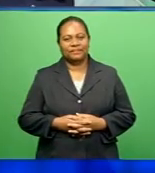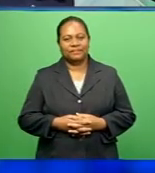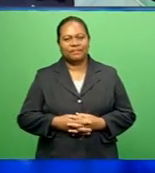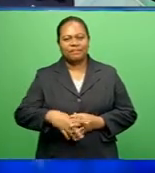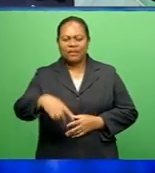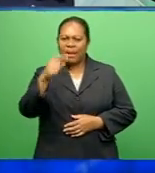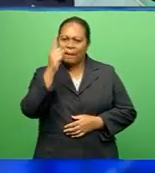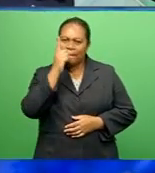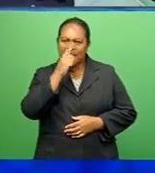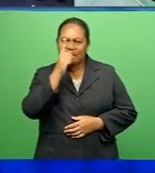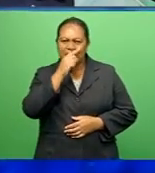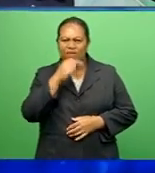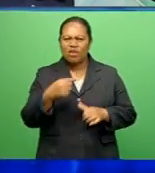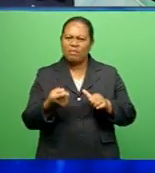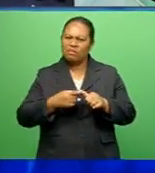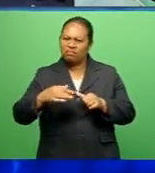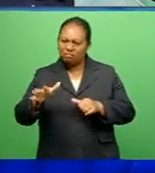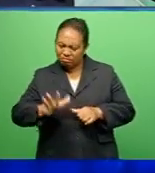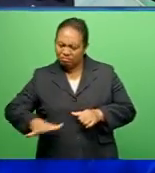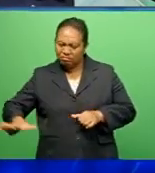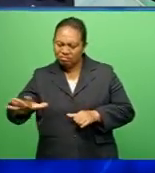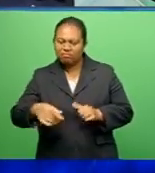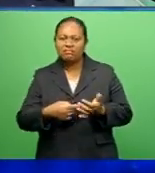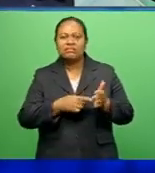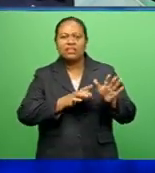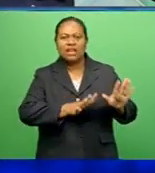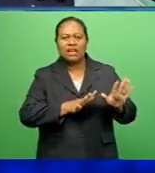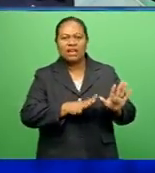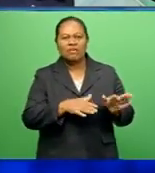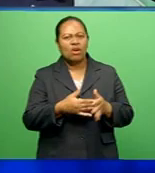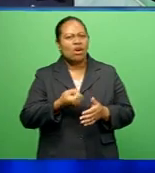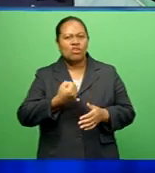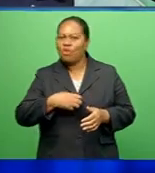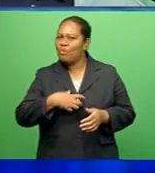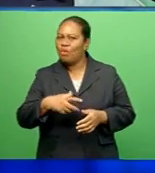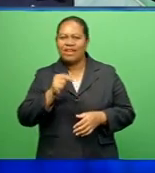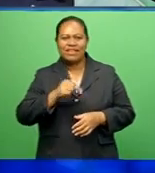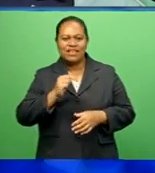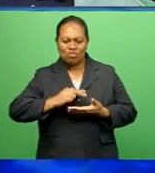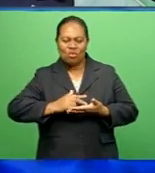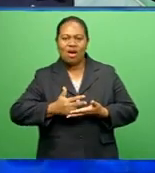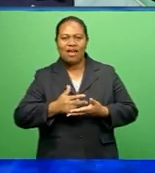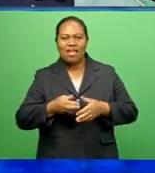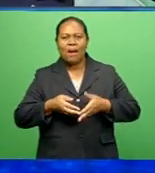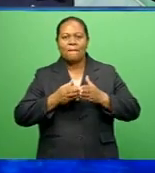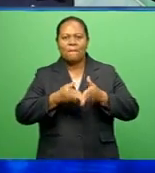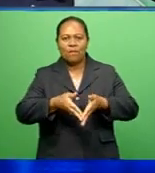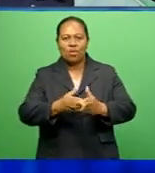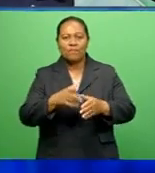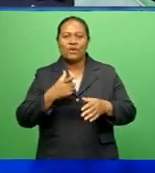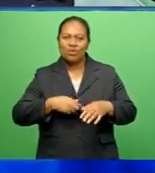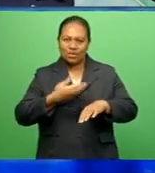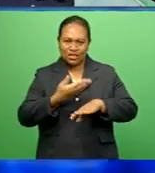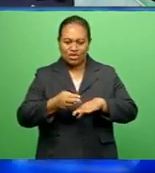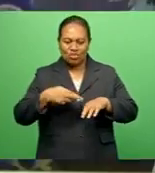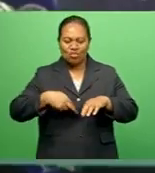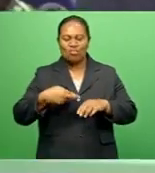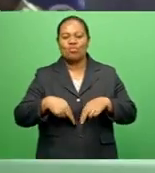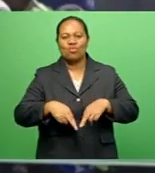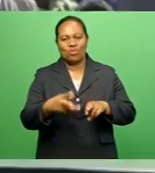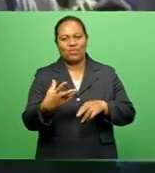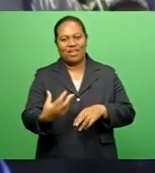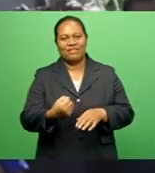People of Anitikoki village in Tailevu no longer have to hire boats to access the road network thanks to a new crossing and access